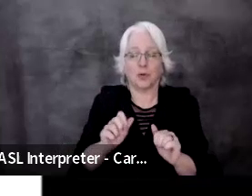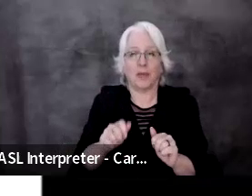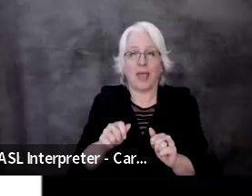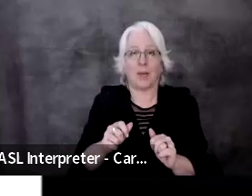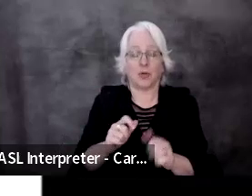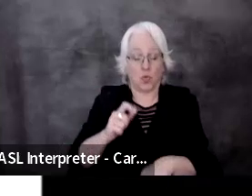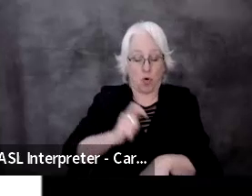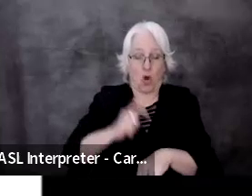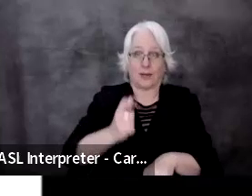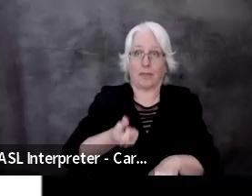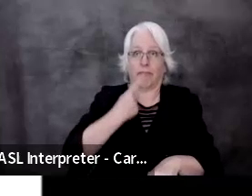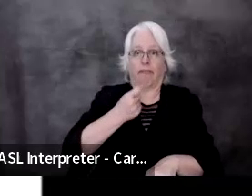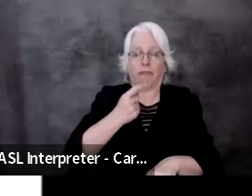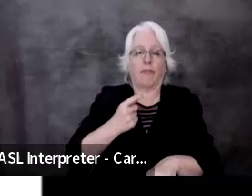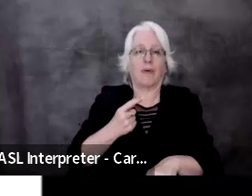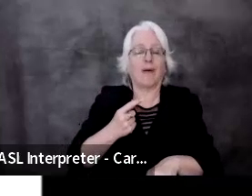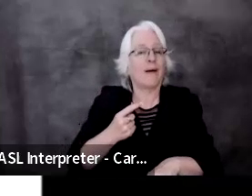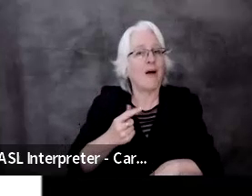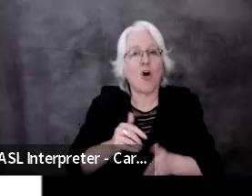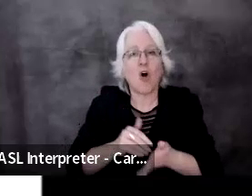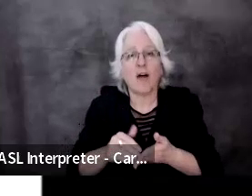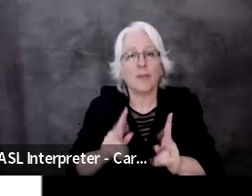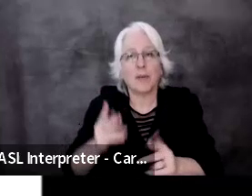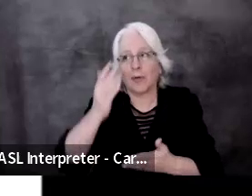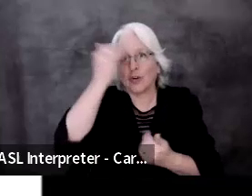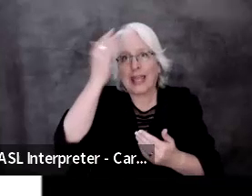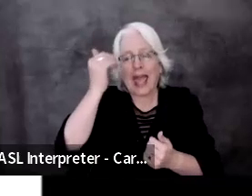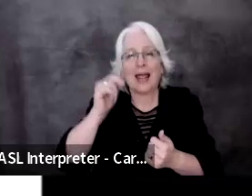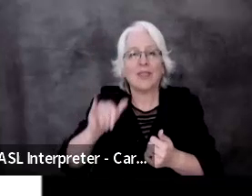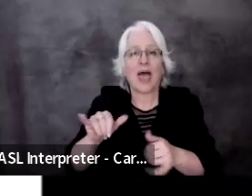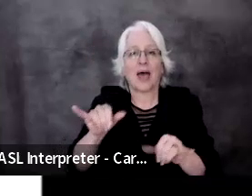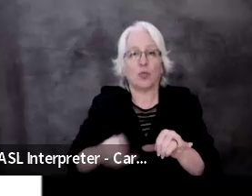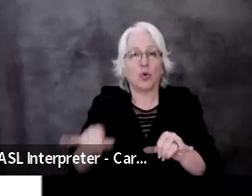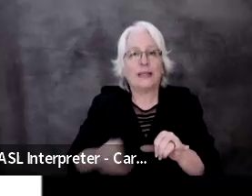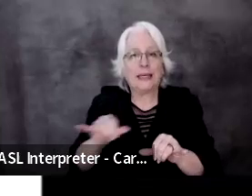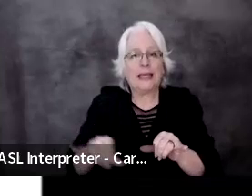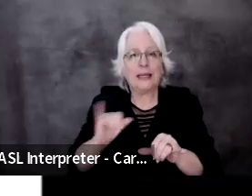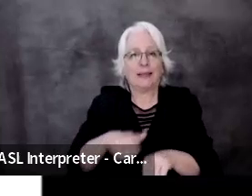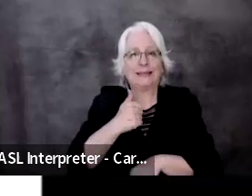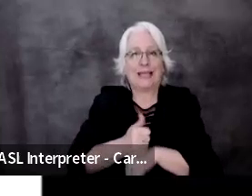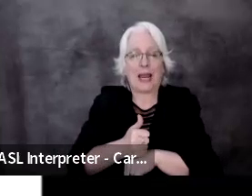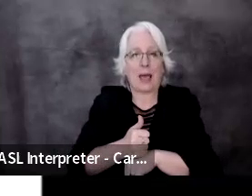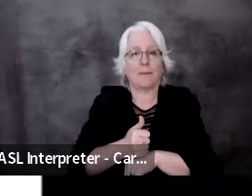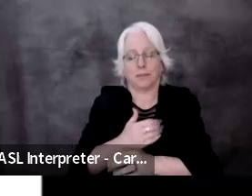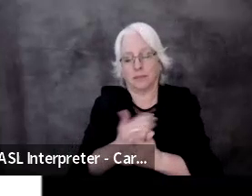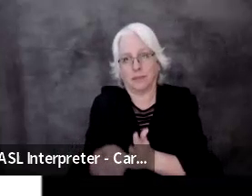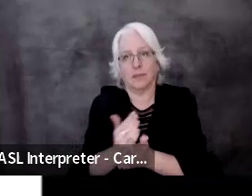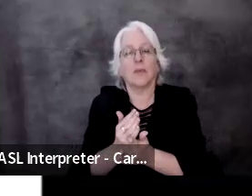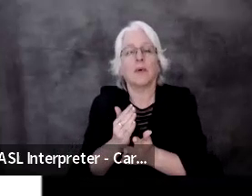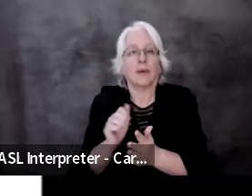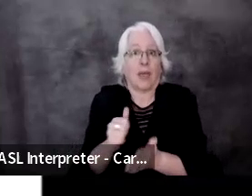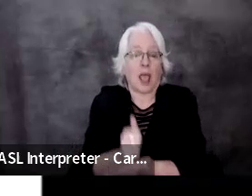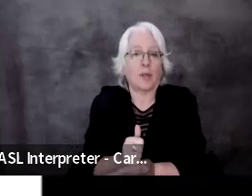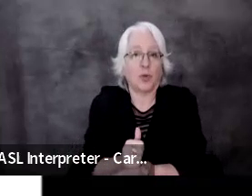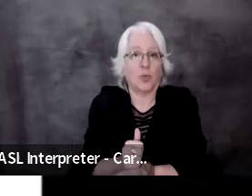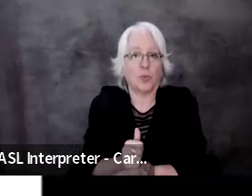on time. And often people forget, but these routines, once set up, can help you. And I can't even talk